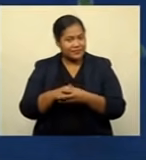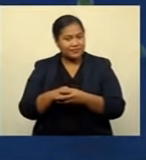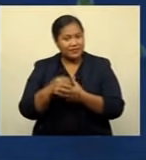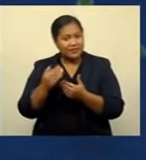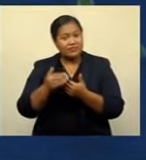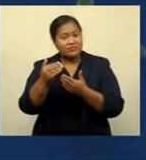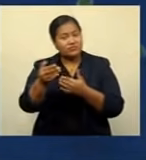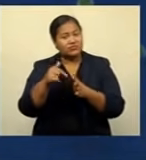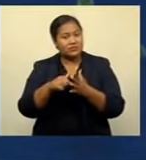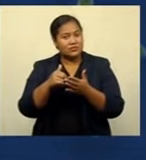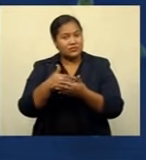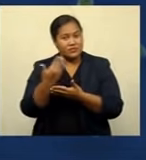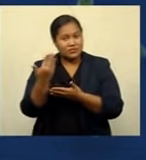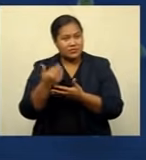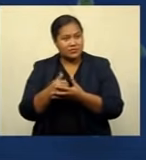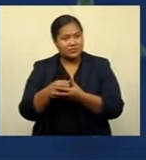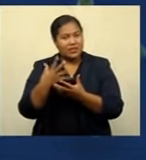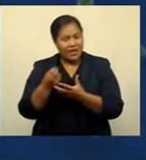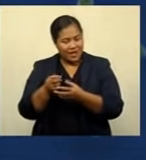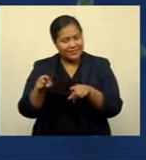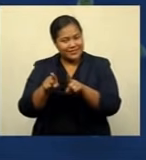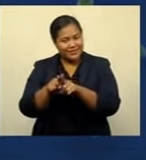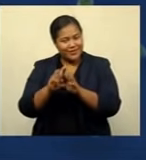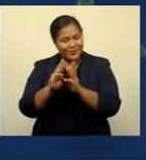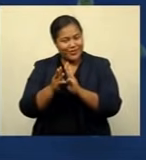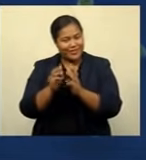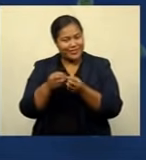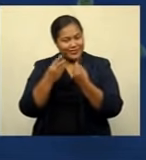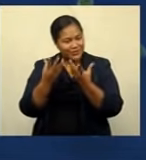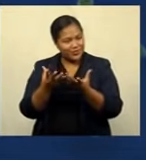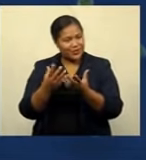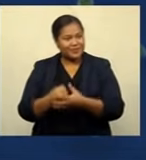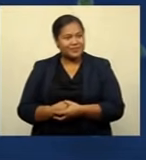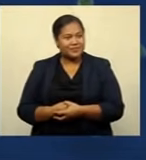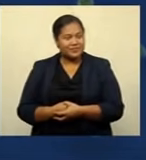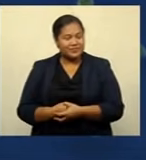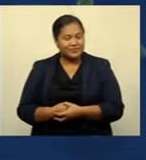further ahead to Tuesday, much of the same as today.